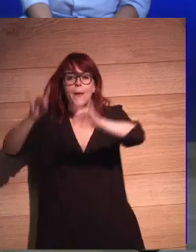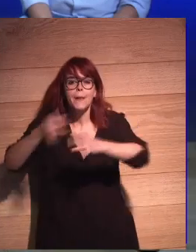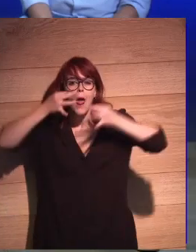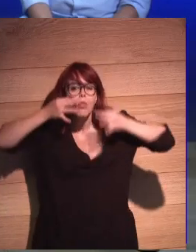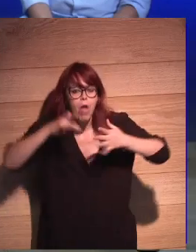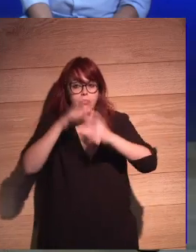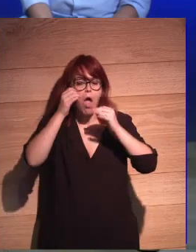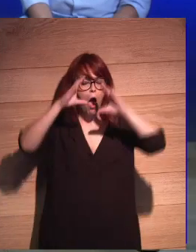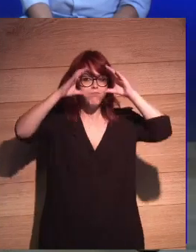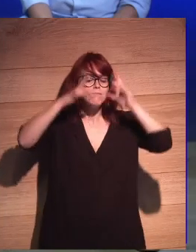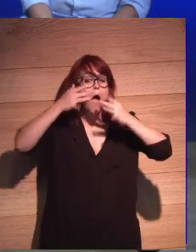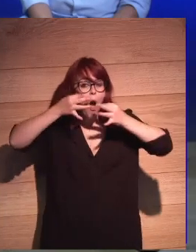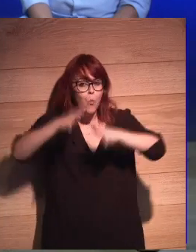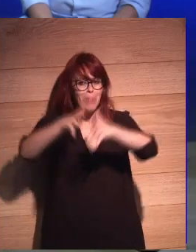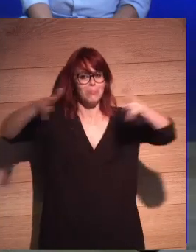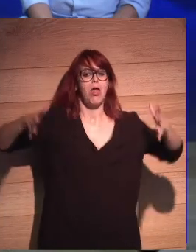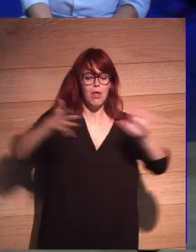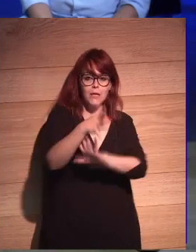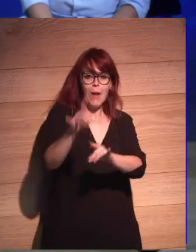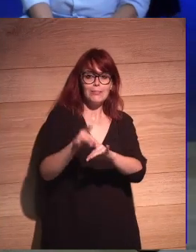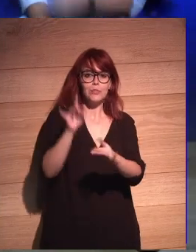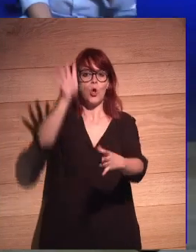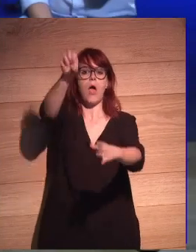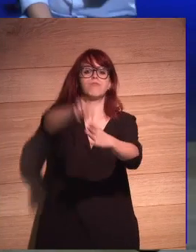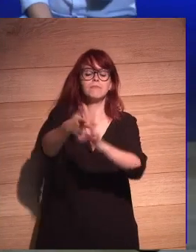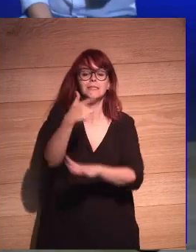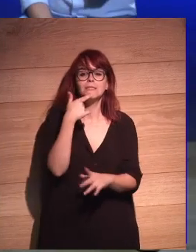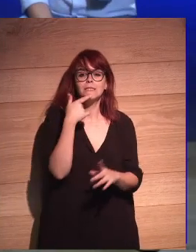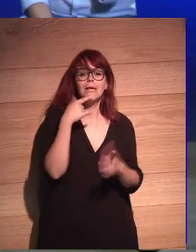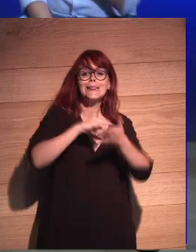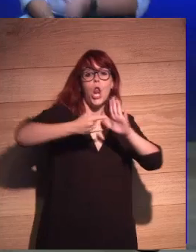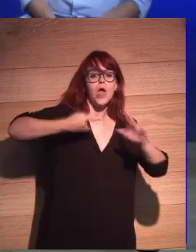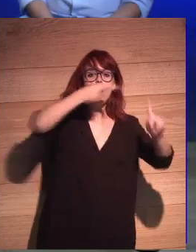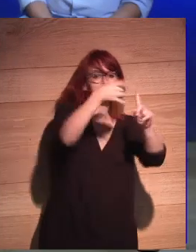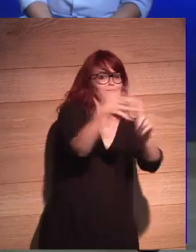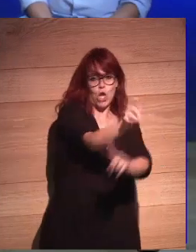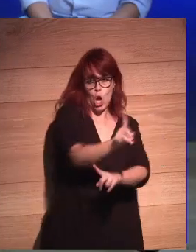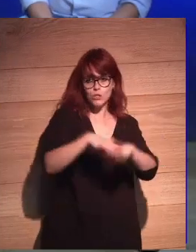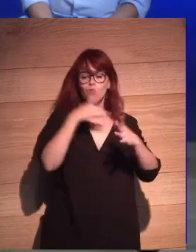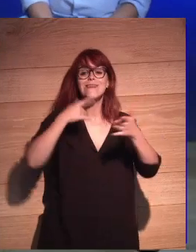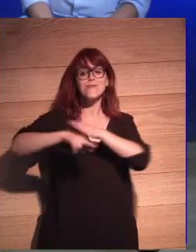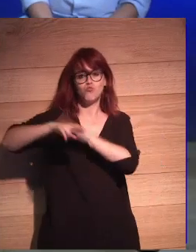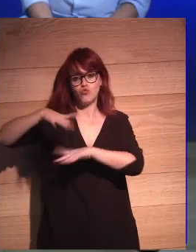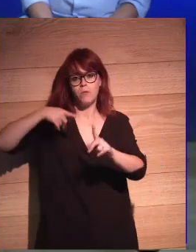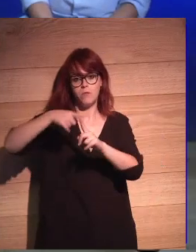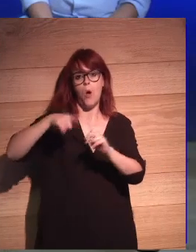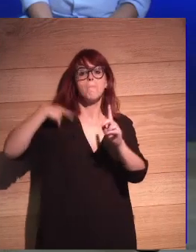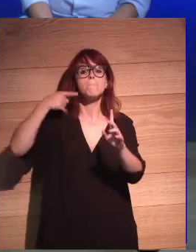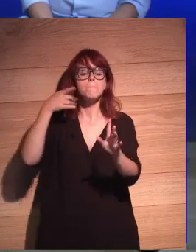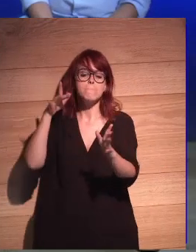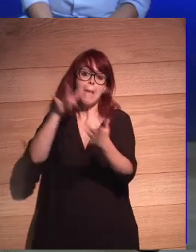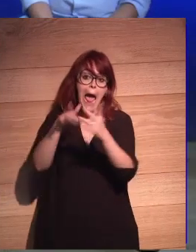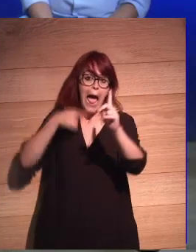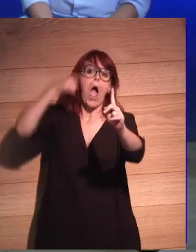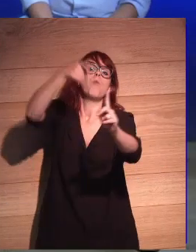So we need to be aware of the fact that technology is not a goal, it's a means. And as a company,